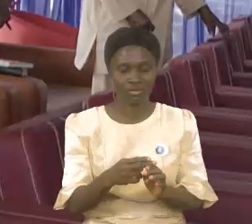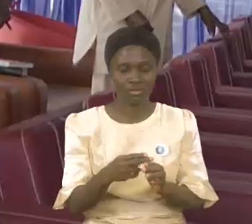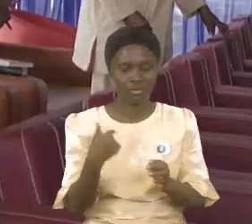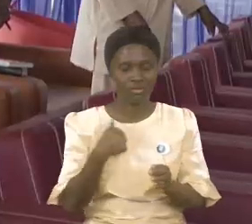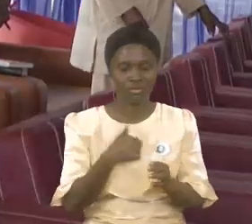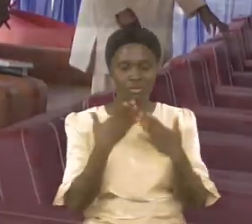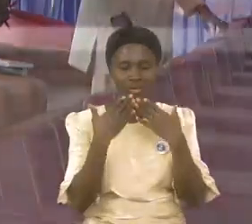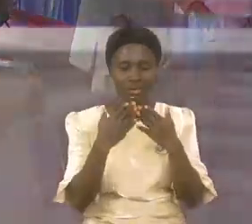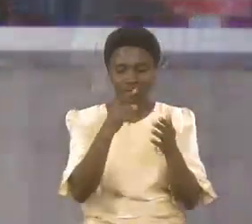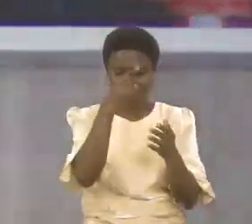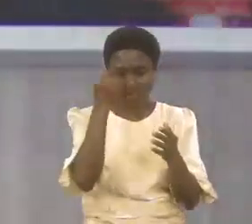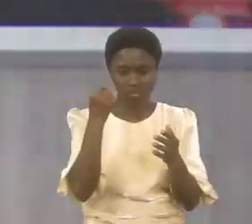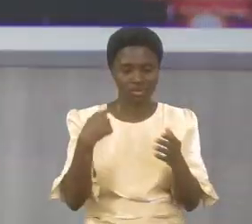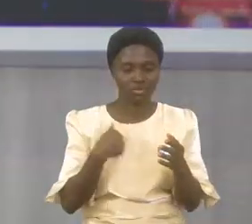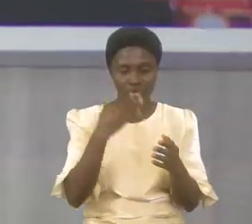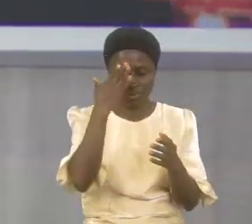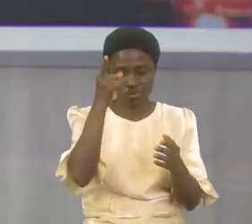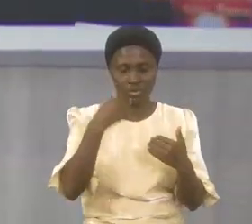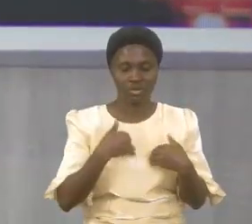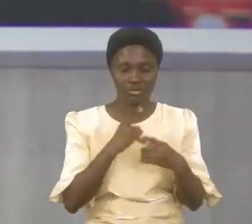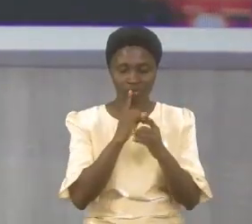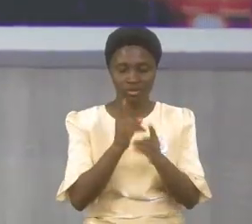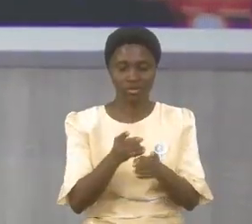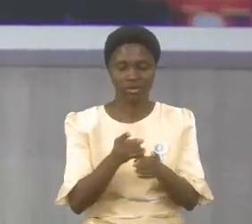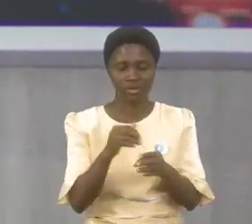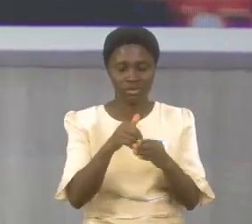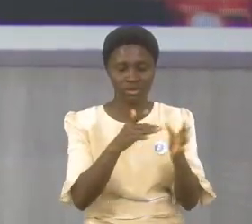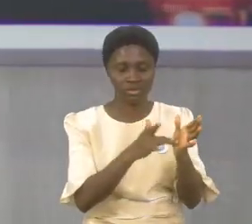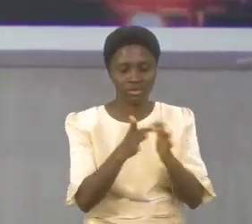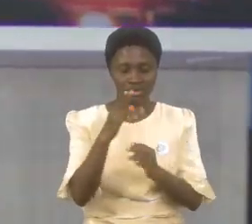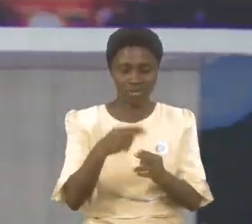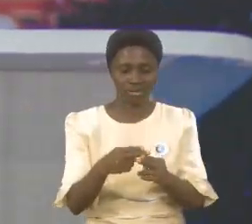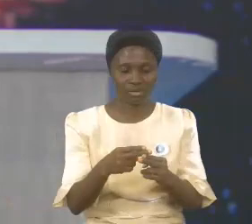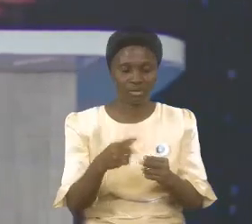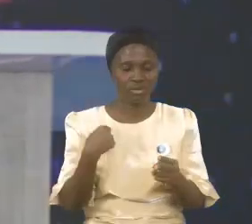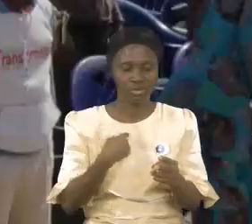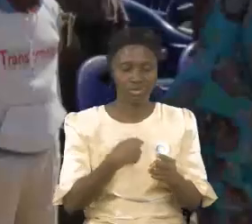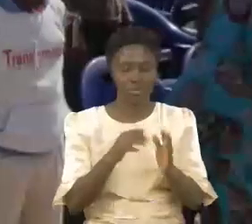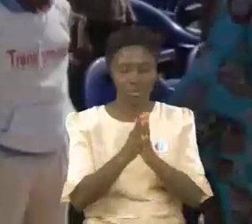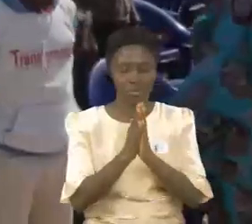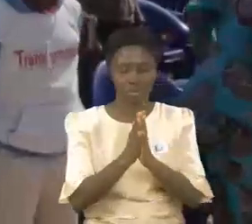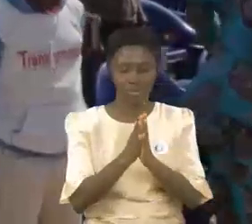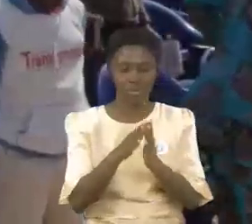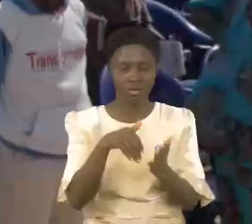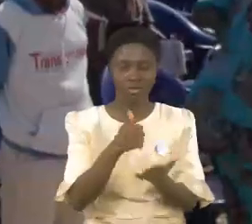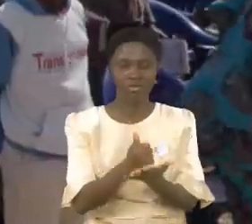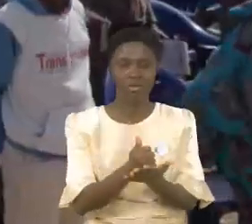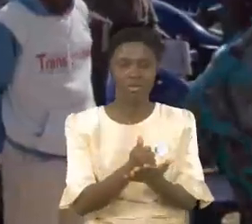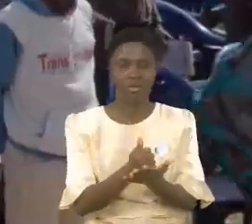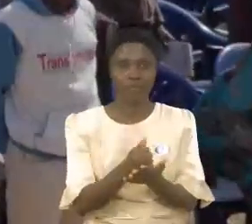you because we know you have answered. In Jesus' name we pray.